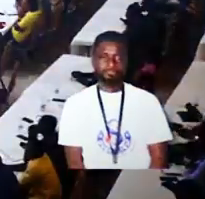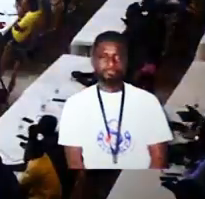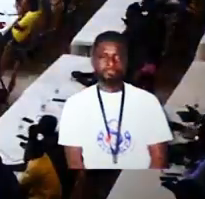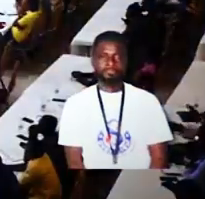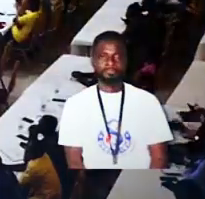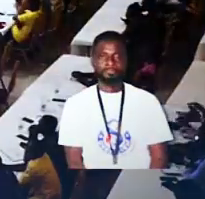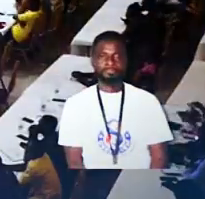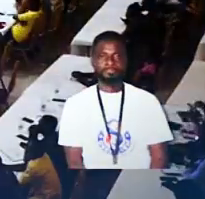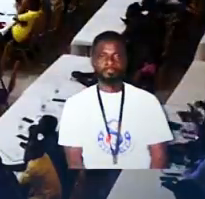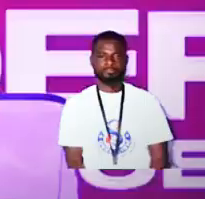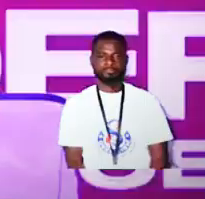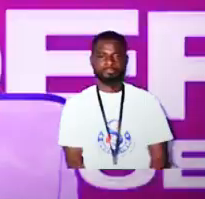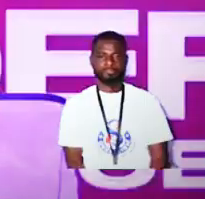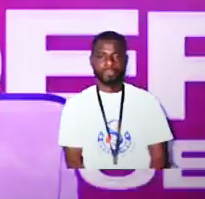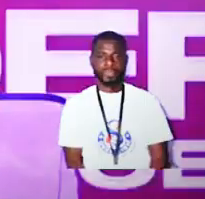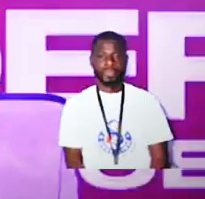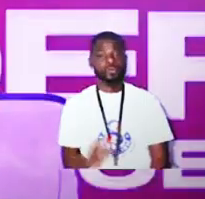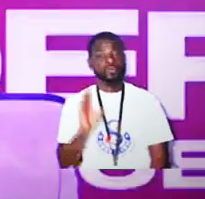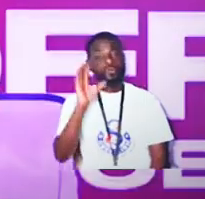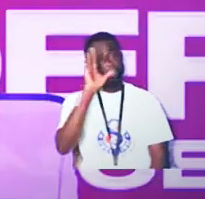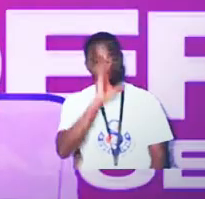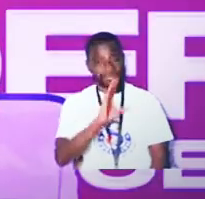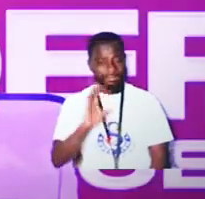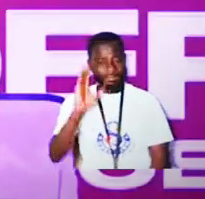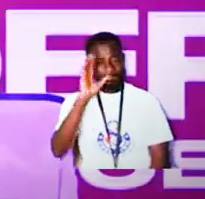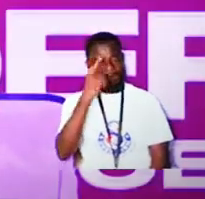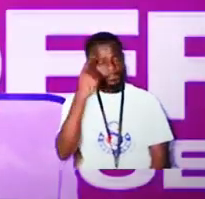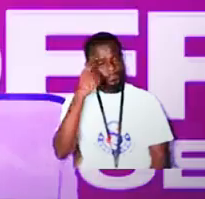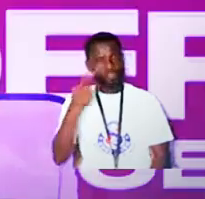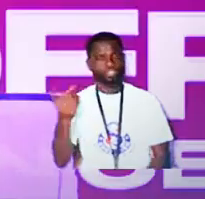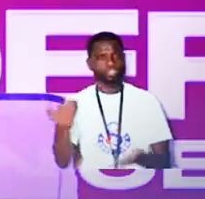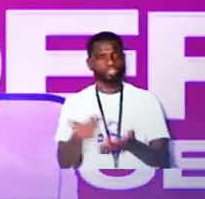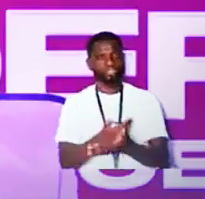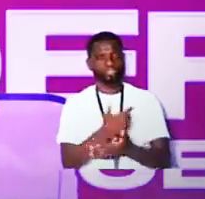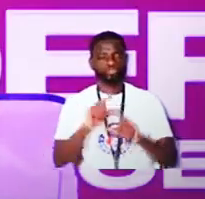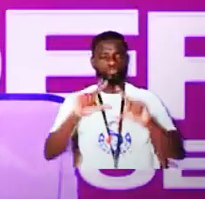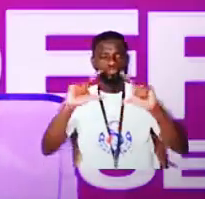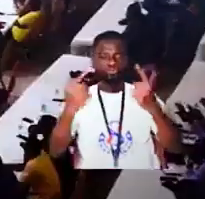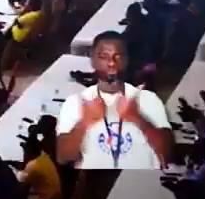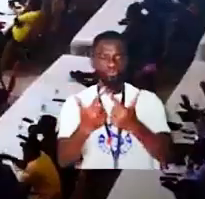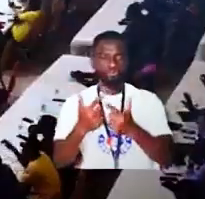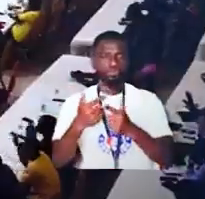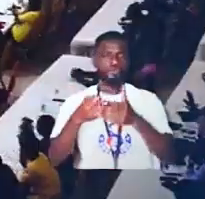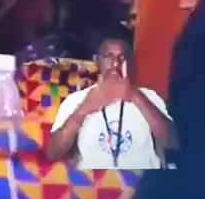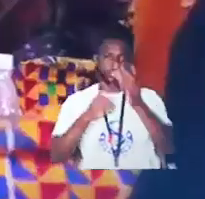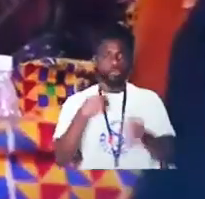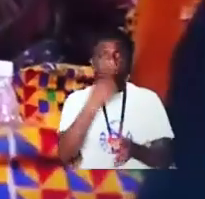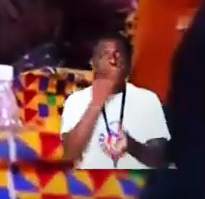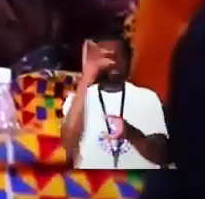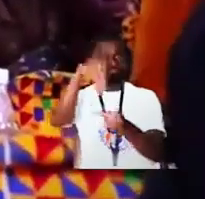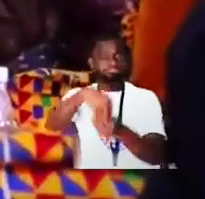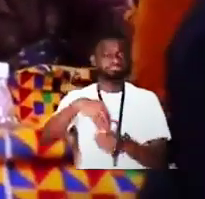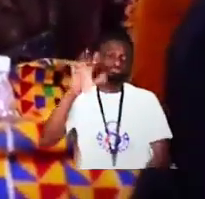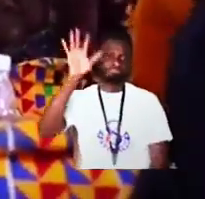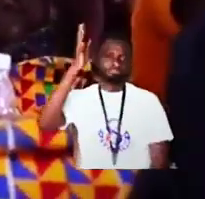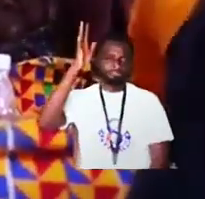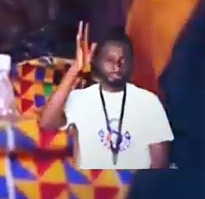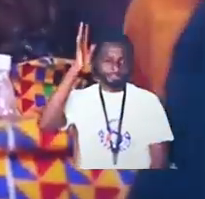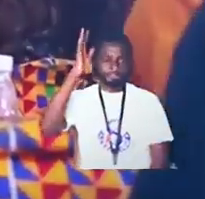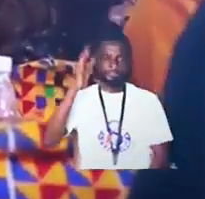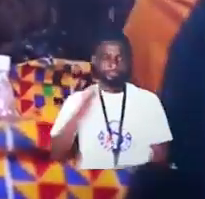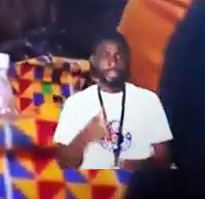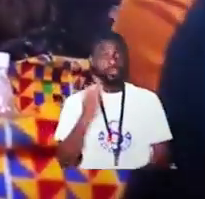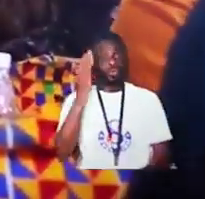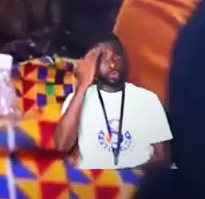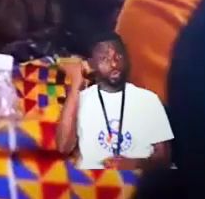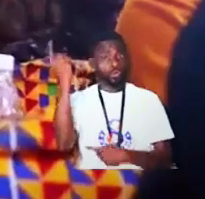We are searching for a new generation of leaders. How many of you want to be part of the new generation? Yes. You know,